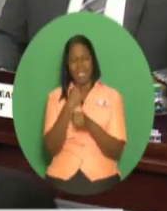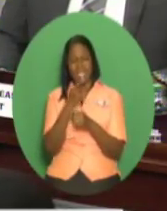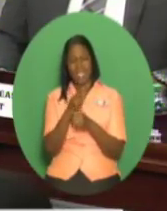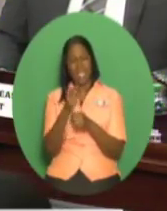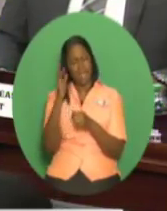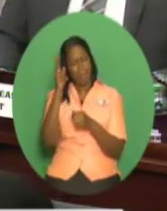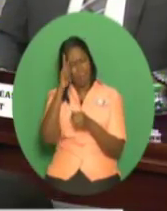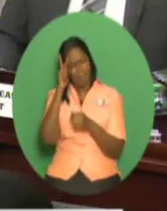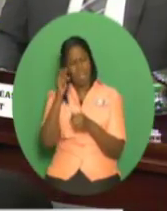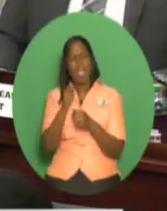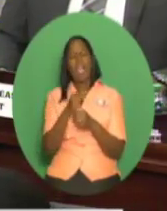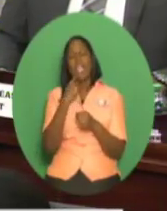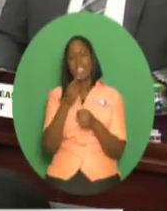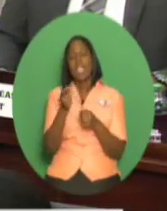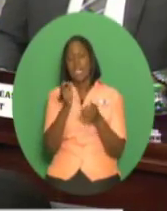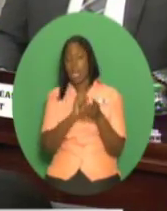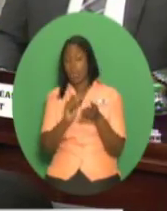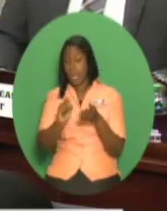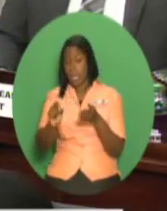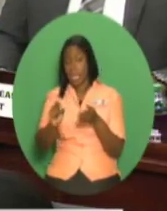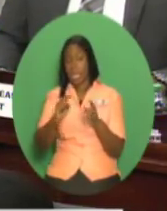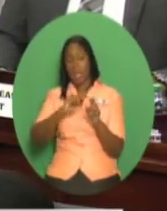from the start.